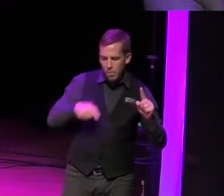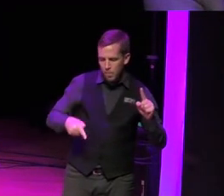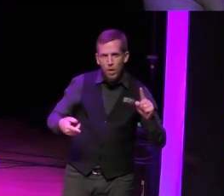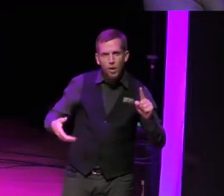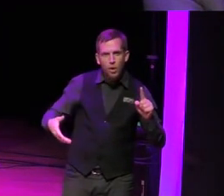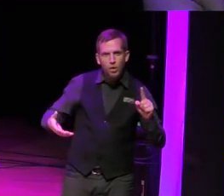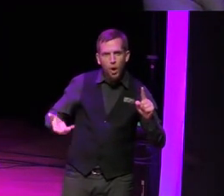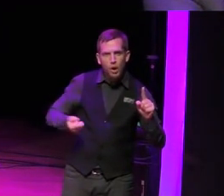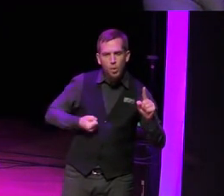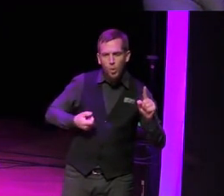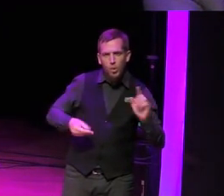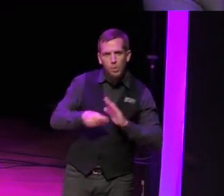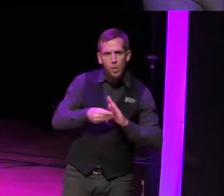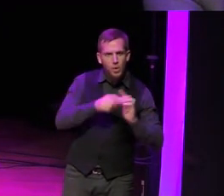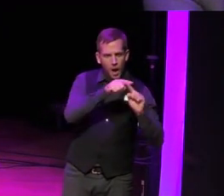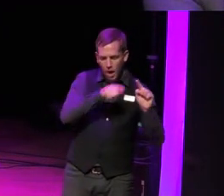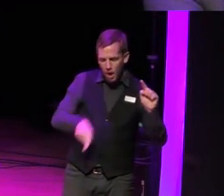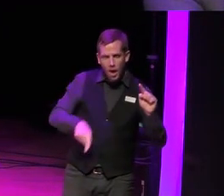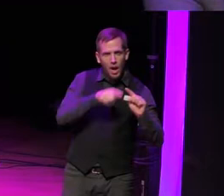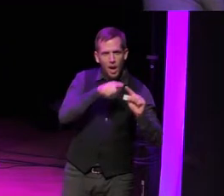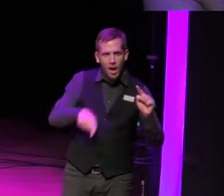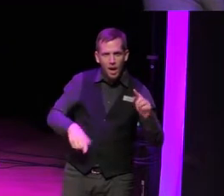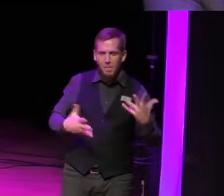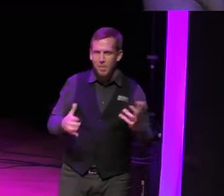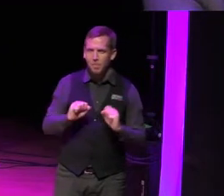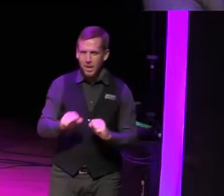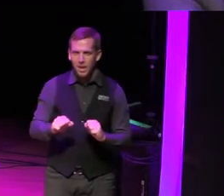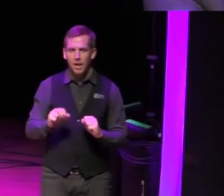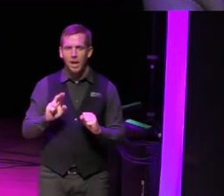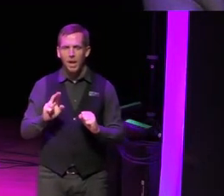it right for the president to